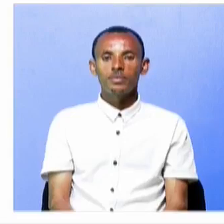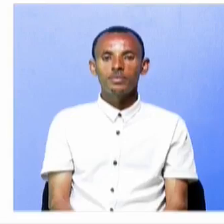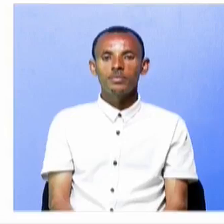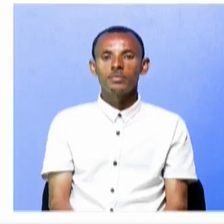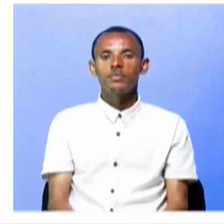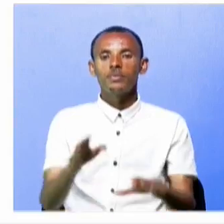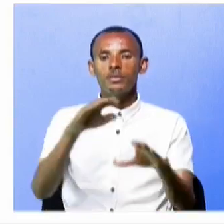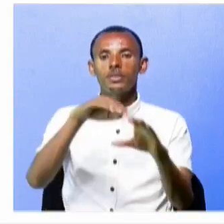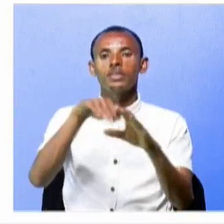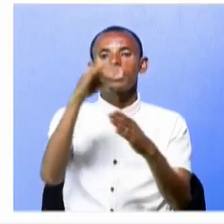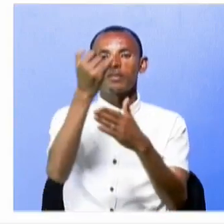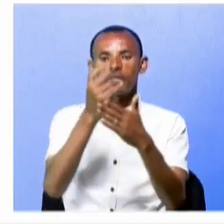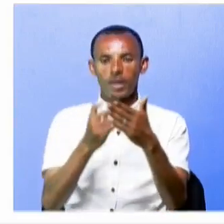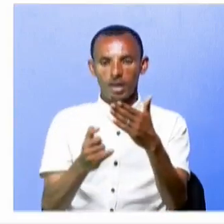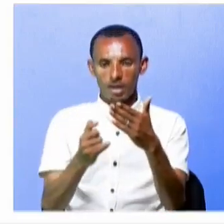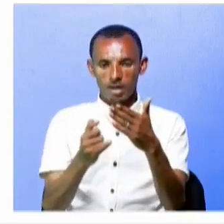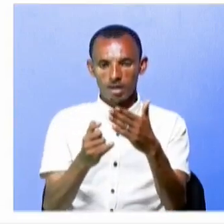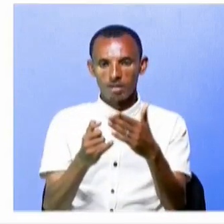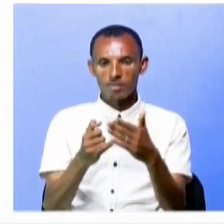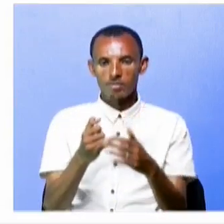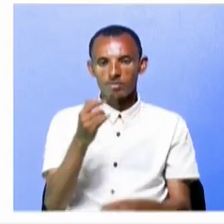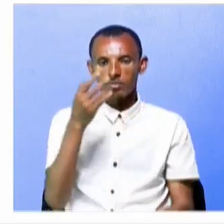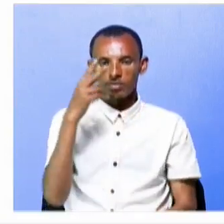In the figures below,